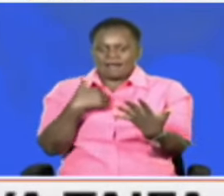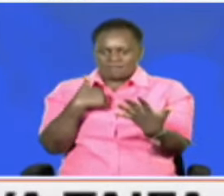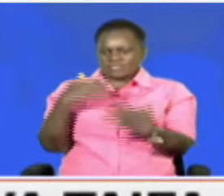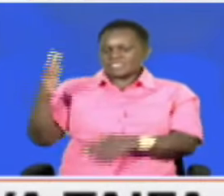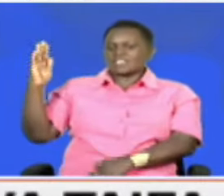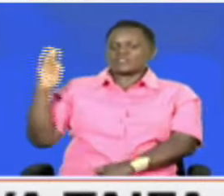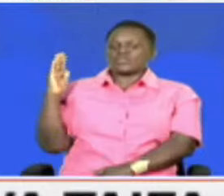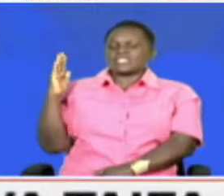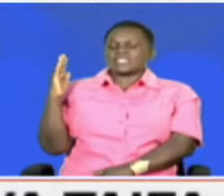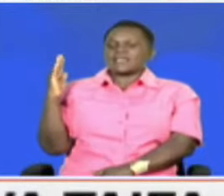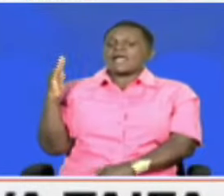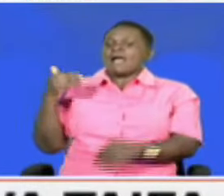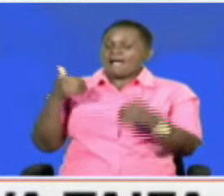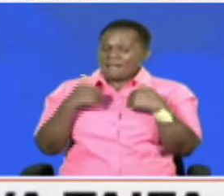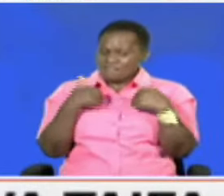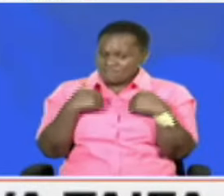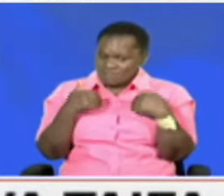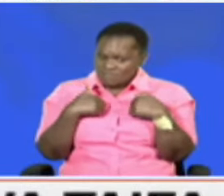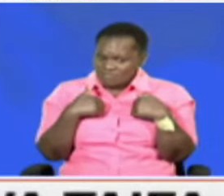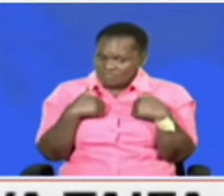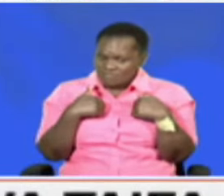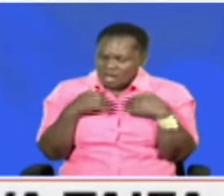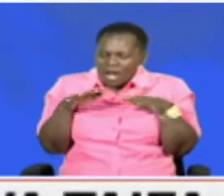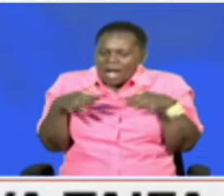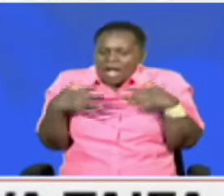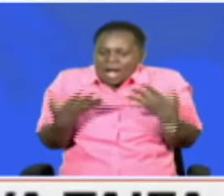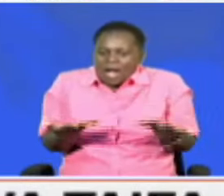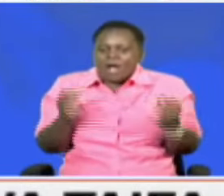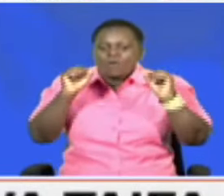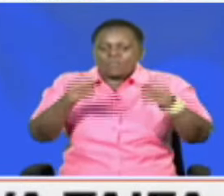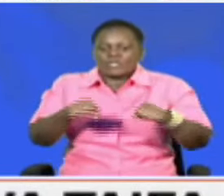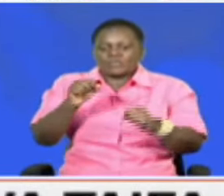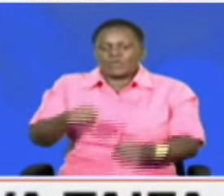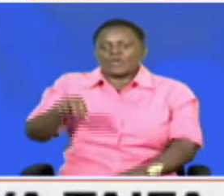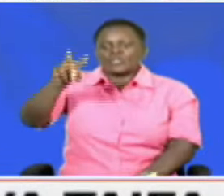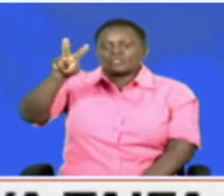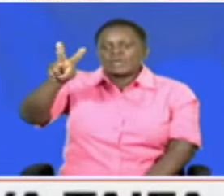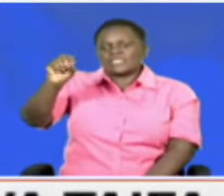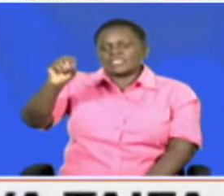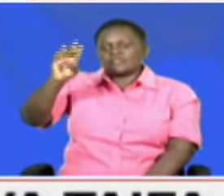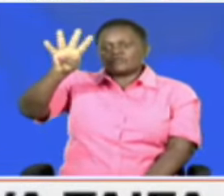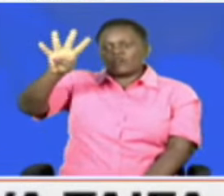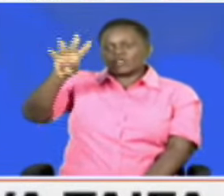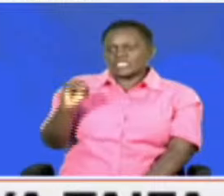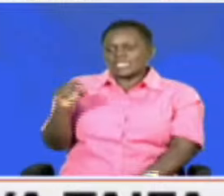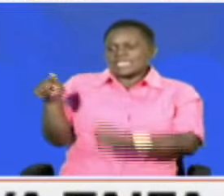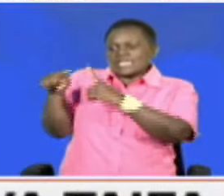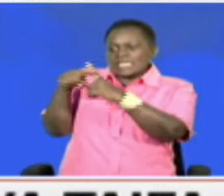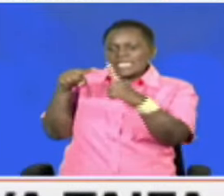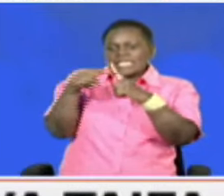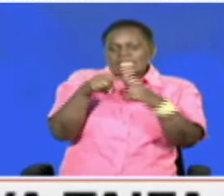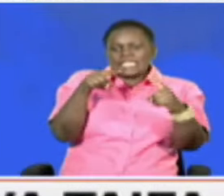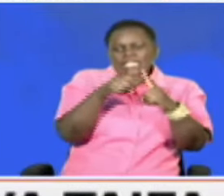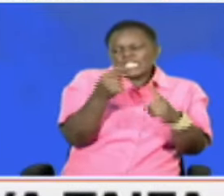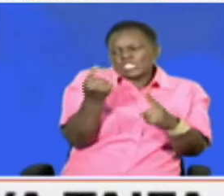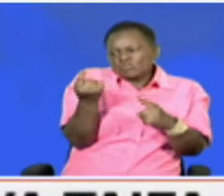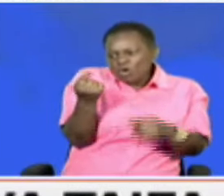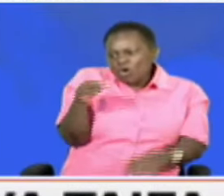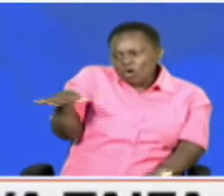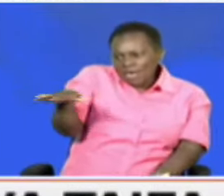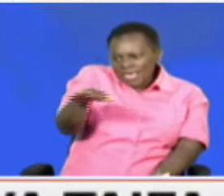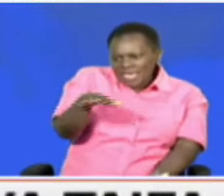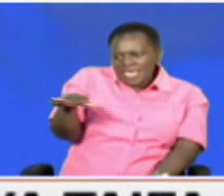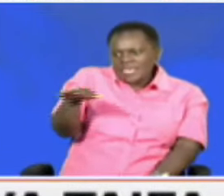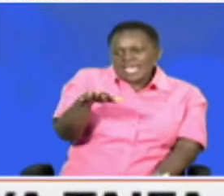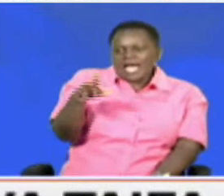and administrative structures that we have, that 20, 40 people can be killed around one small